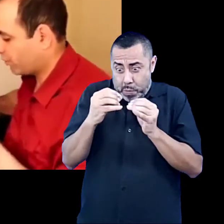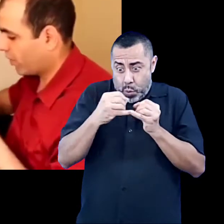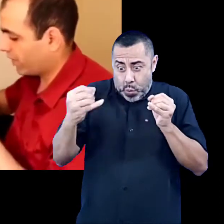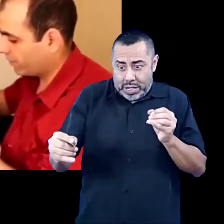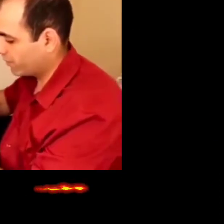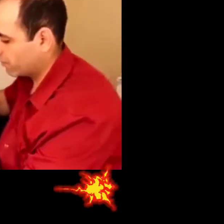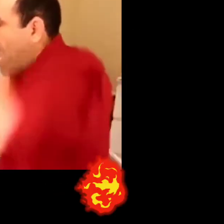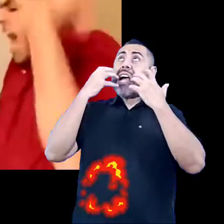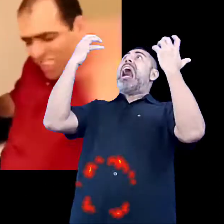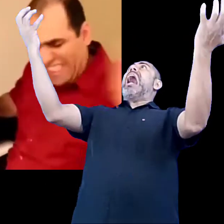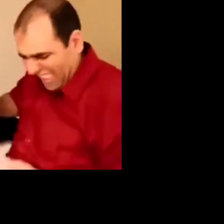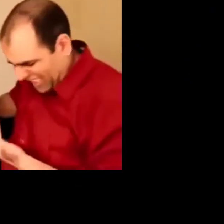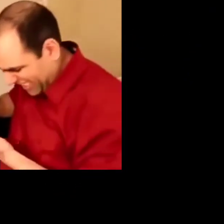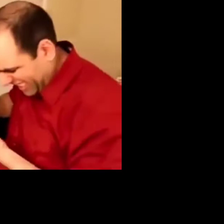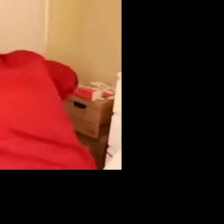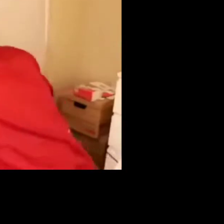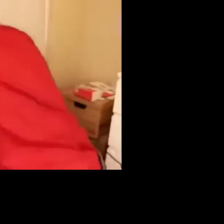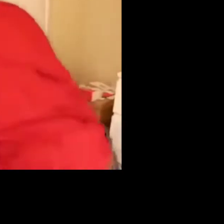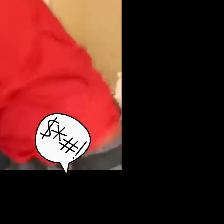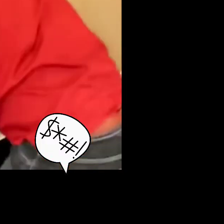need another piece of wire.